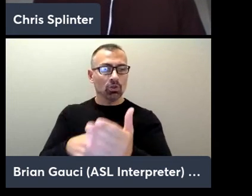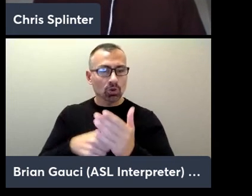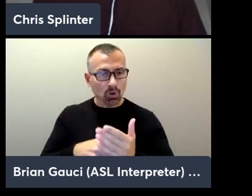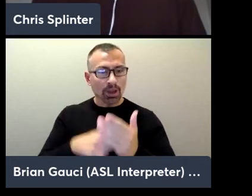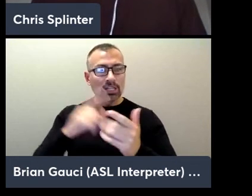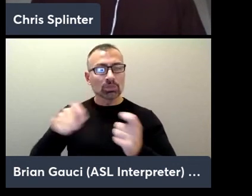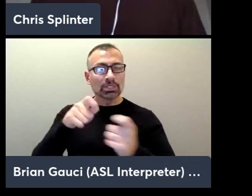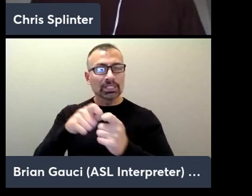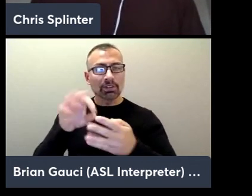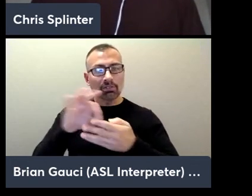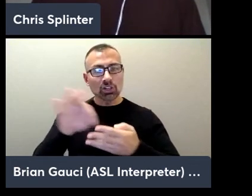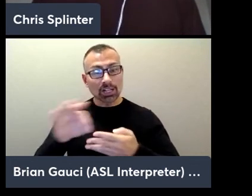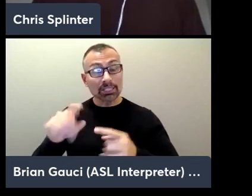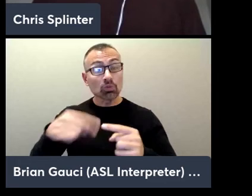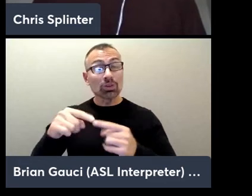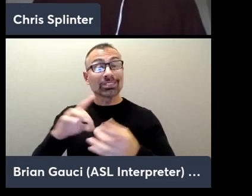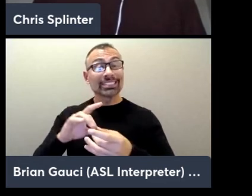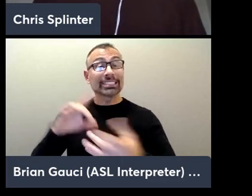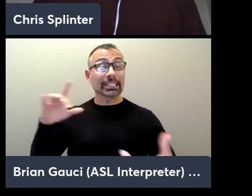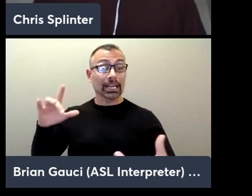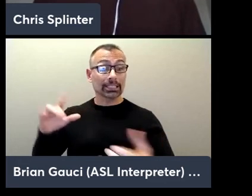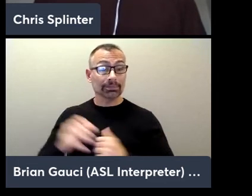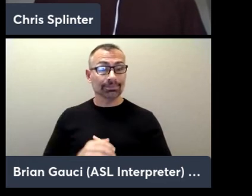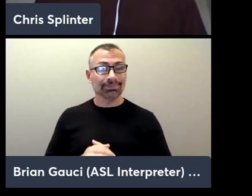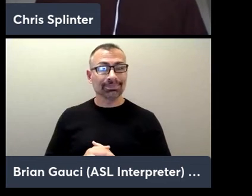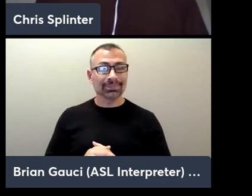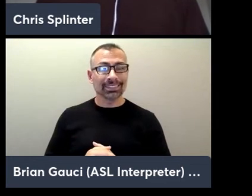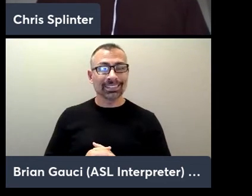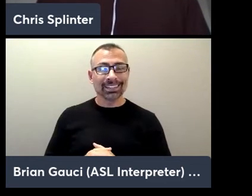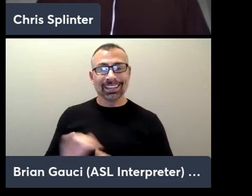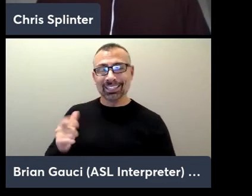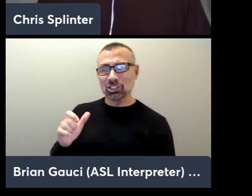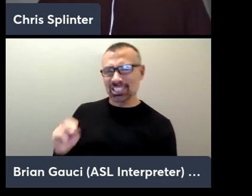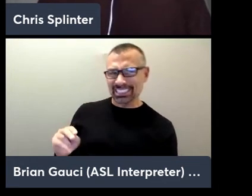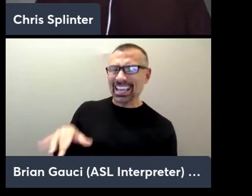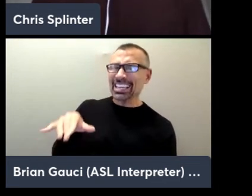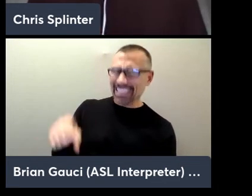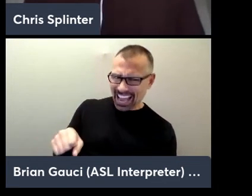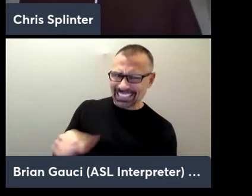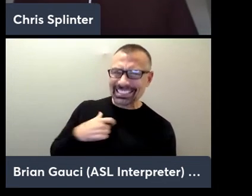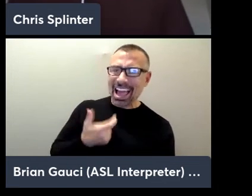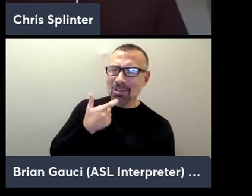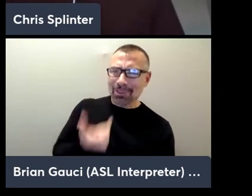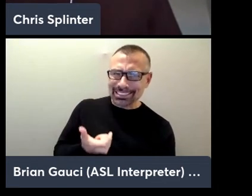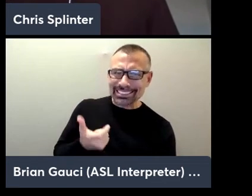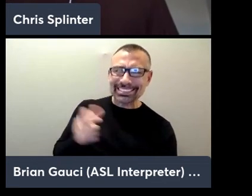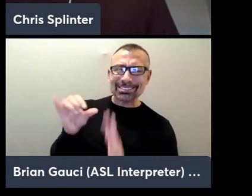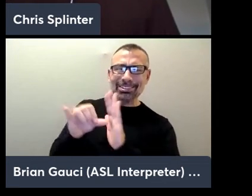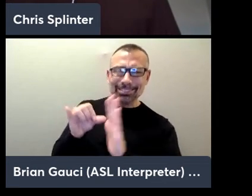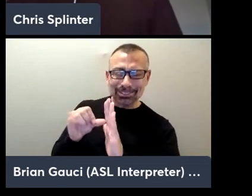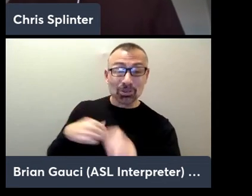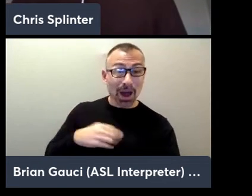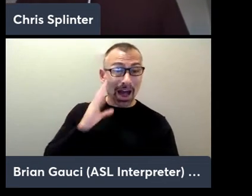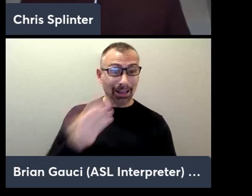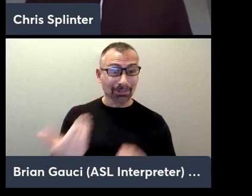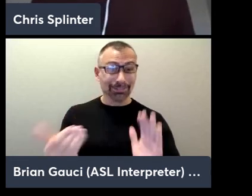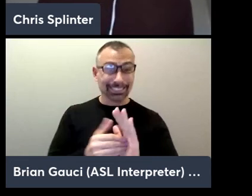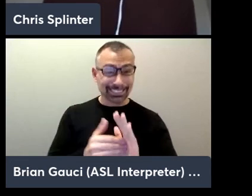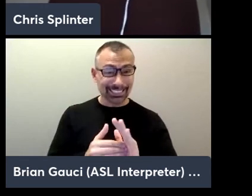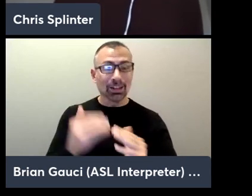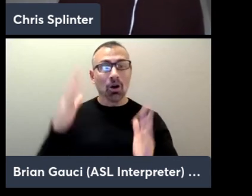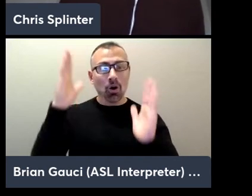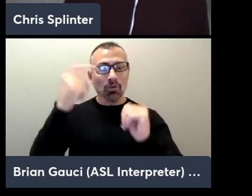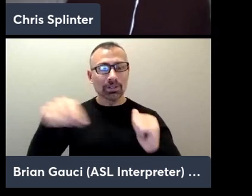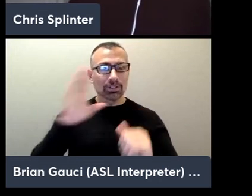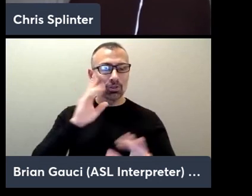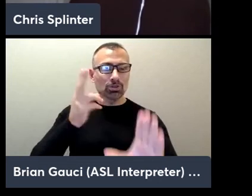disconnected. Yeah, and watch this on YouTube, which I know I'm going to be doing again. Hopefully you all will join me in